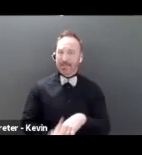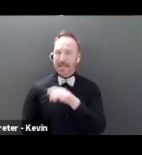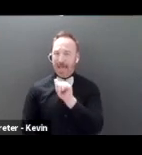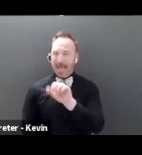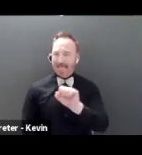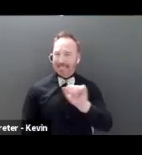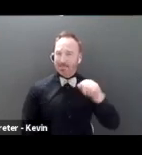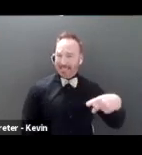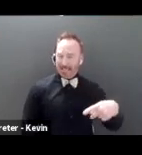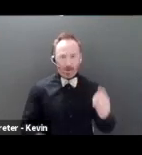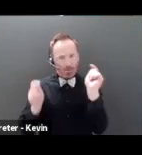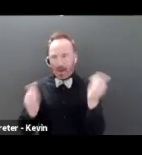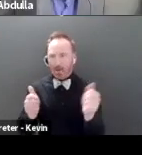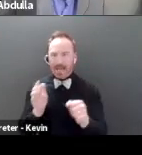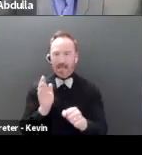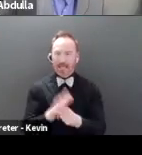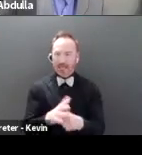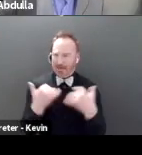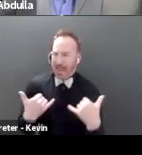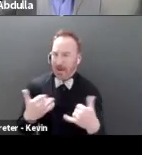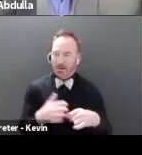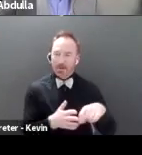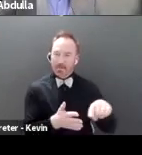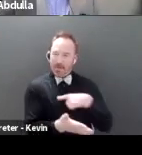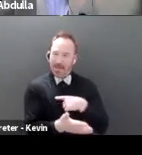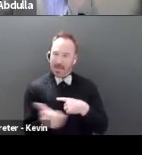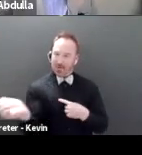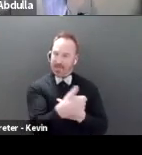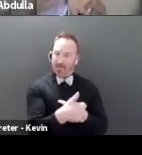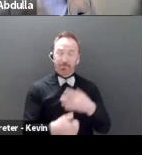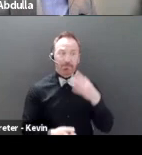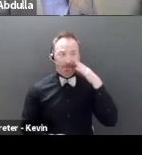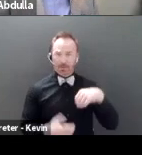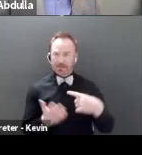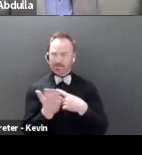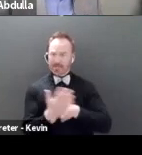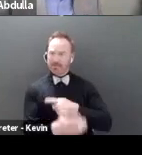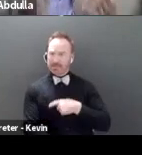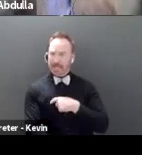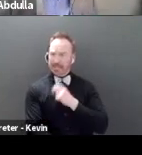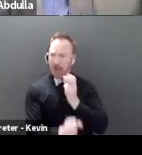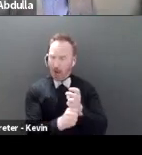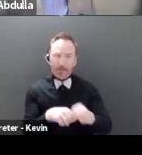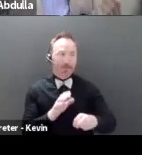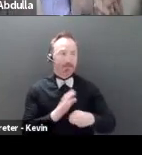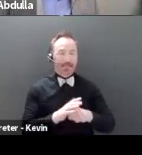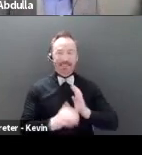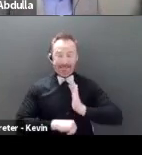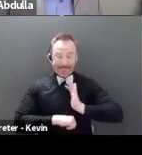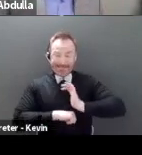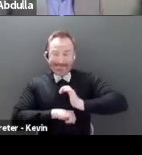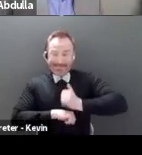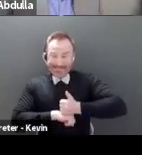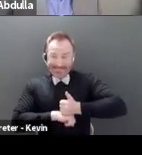you can. And I know it's sometimes difficult, and it's a difficult thing to do, especially early stage. You are trying to get